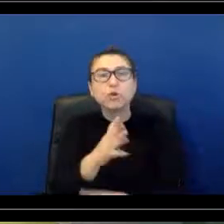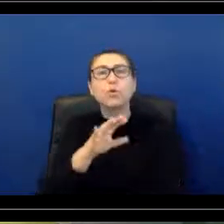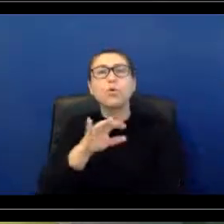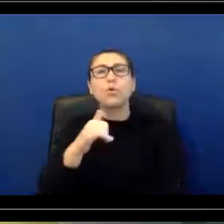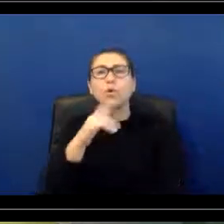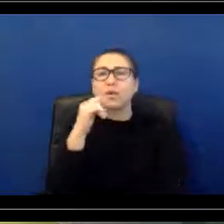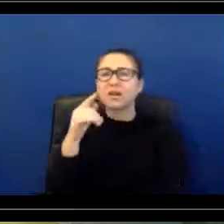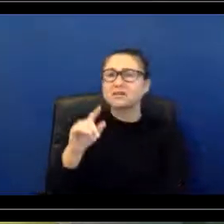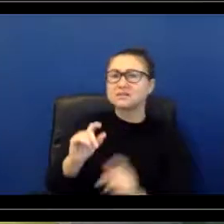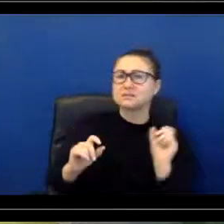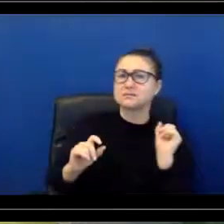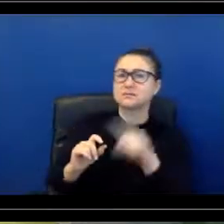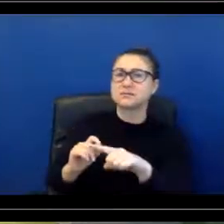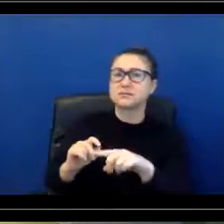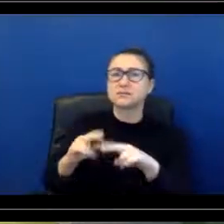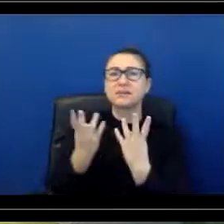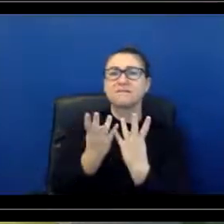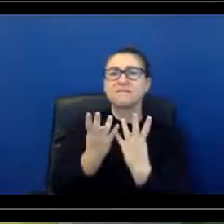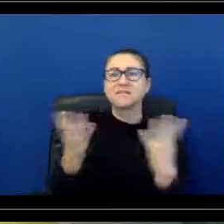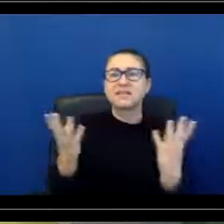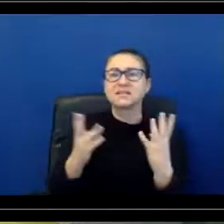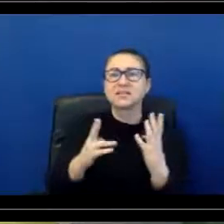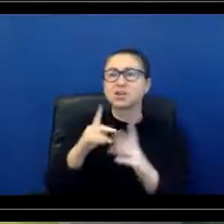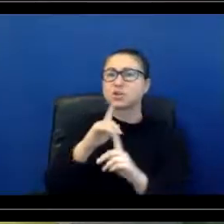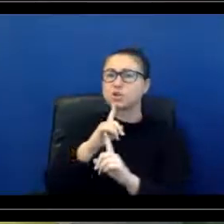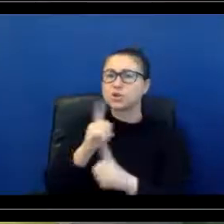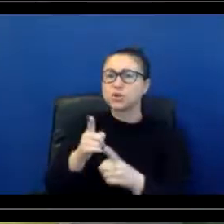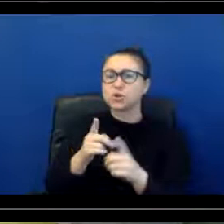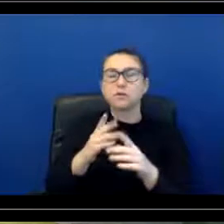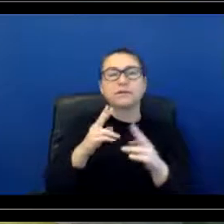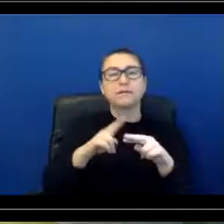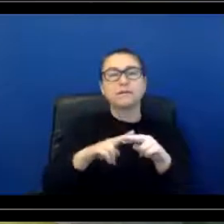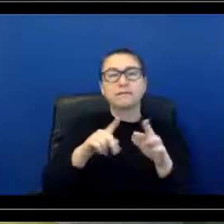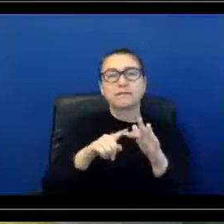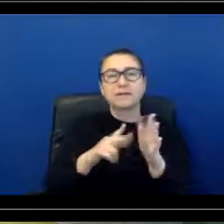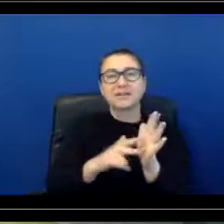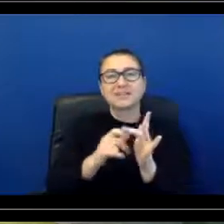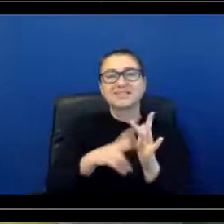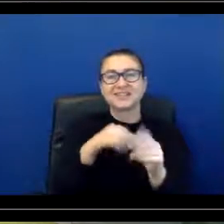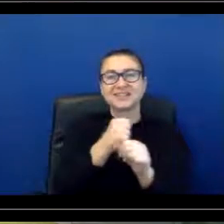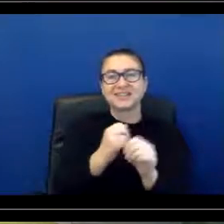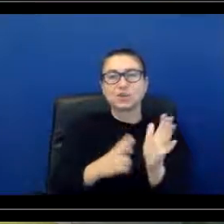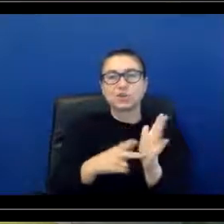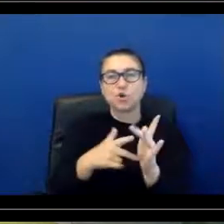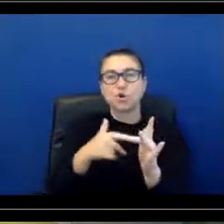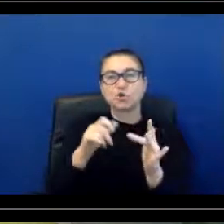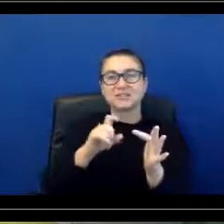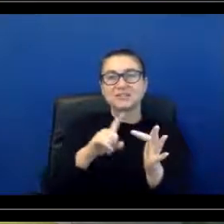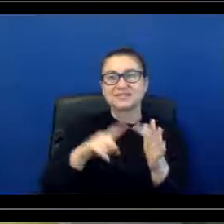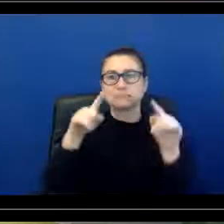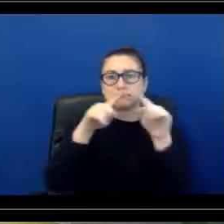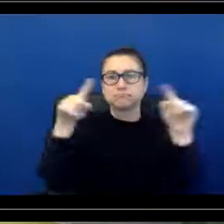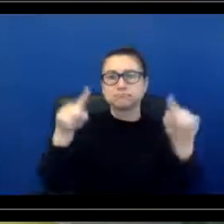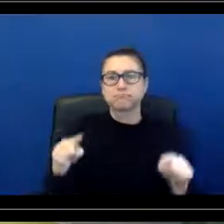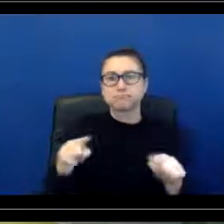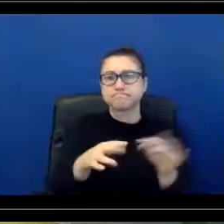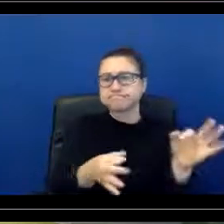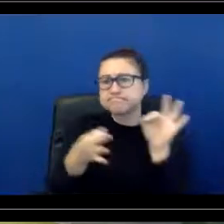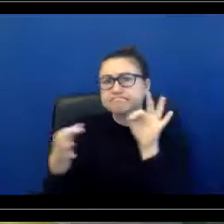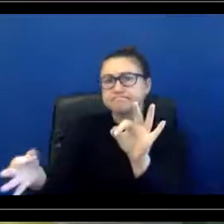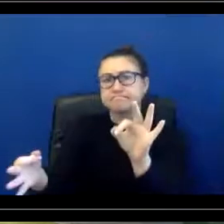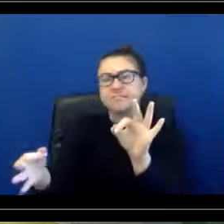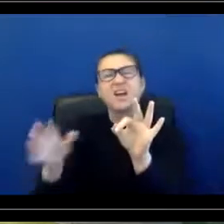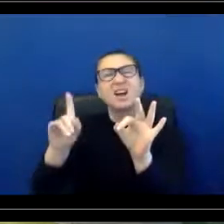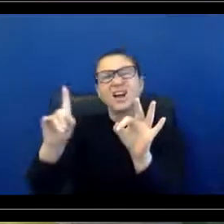notice. Now, we would always suggest people try mediation first. So we'll select that one.